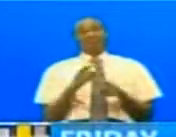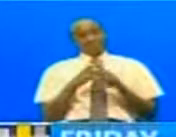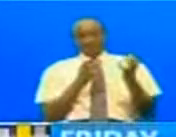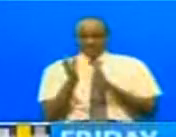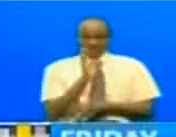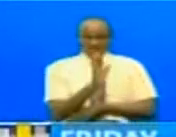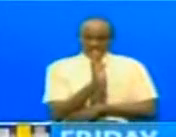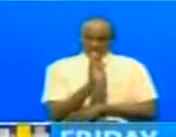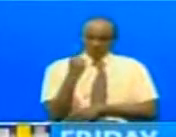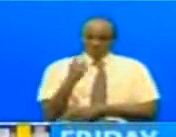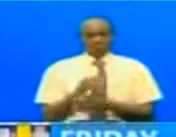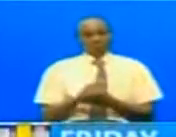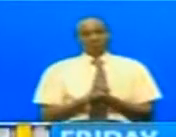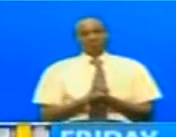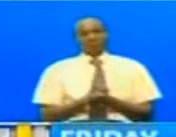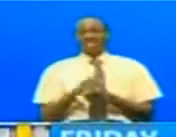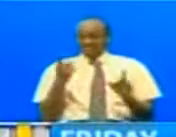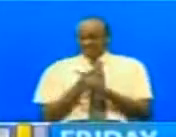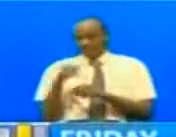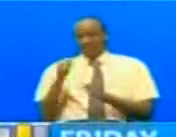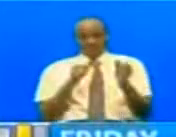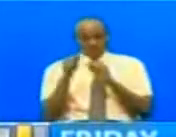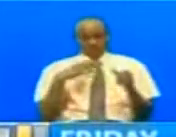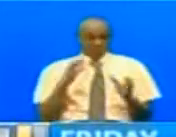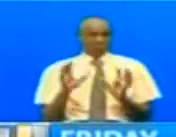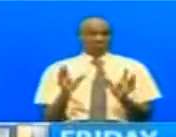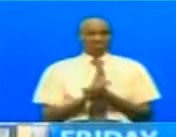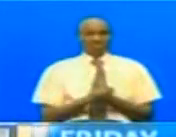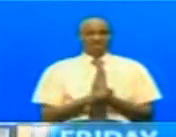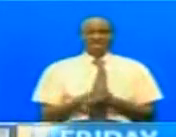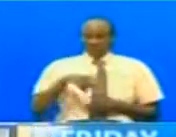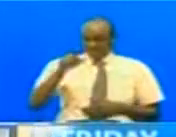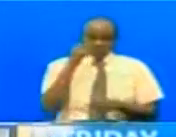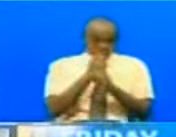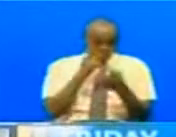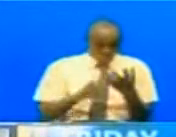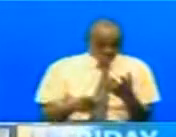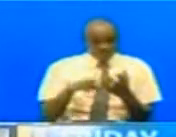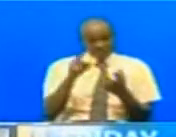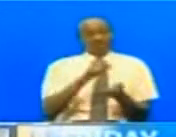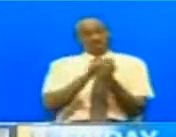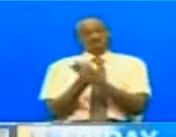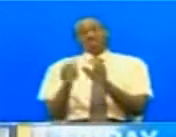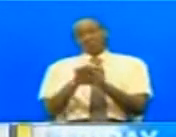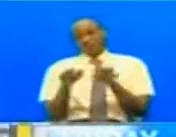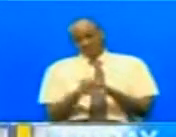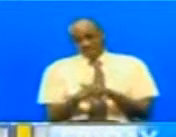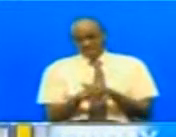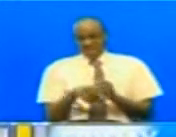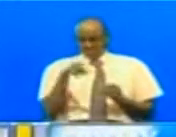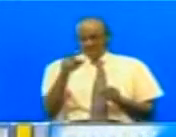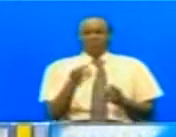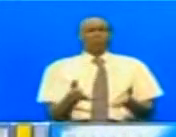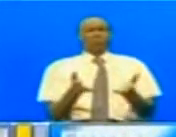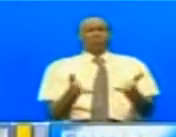business plan is unlike any other boxer's. Now, what Mayweather's done is flip that whole concept on its head. He's essentially the promoter.